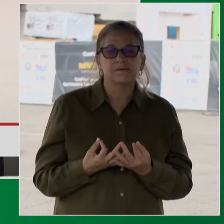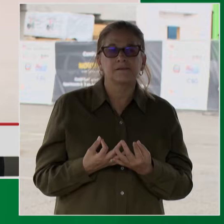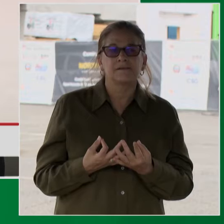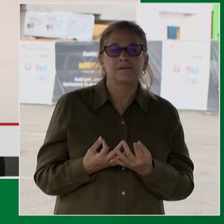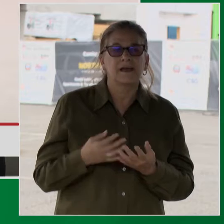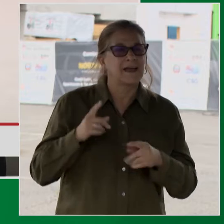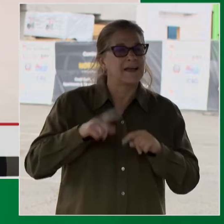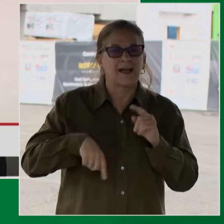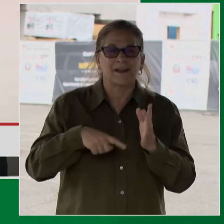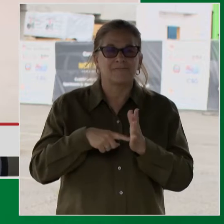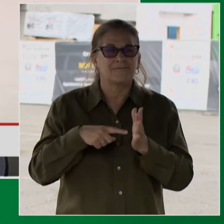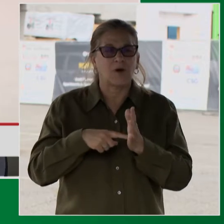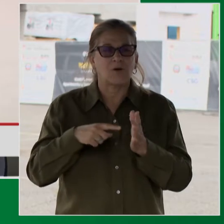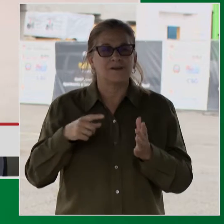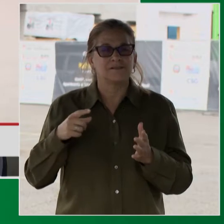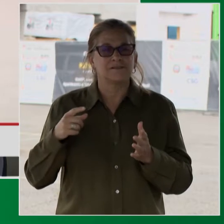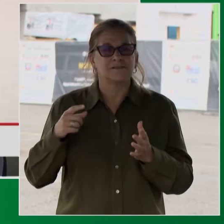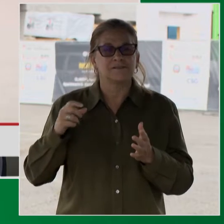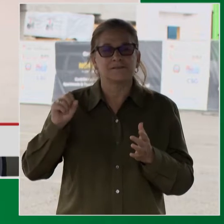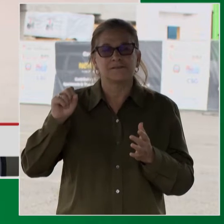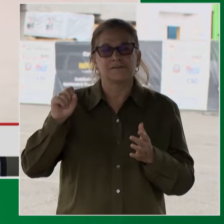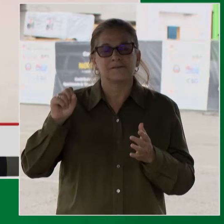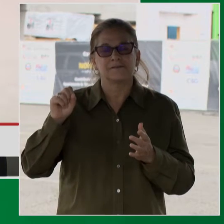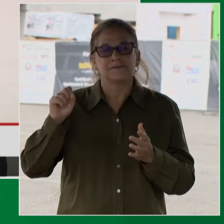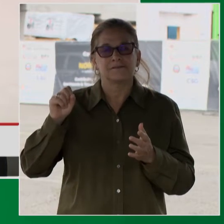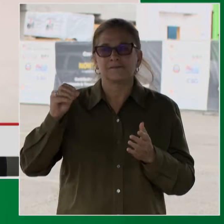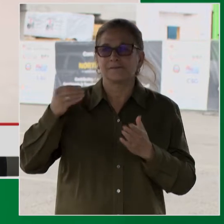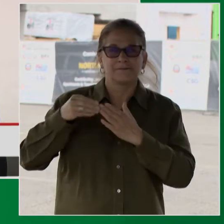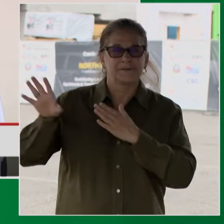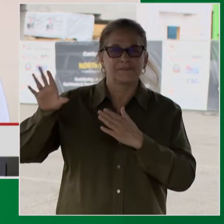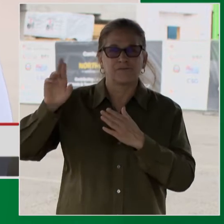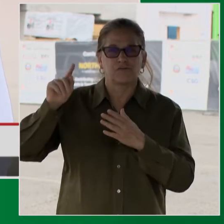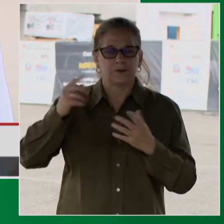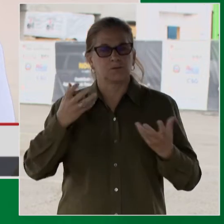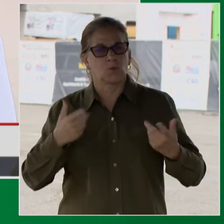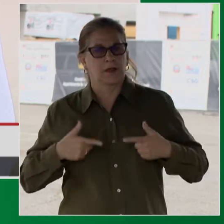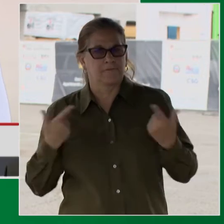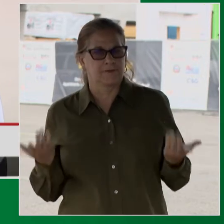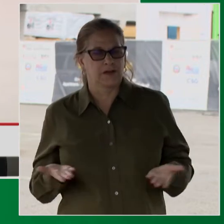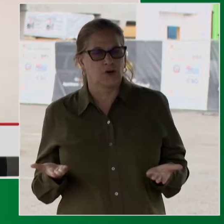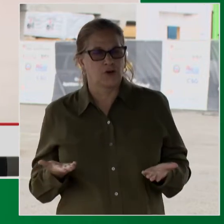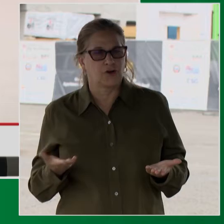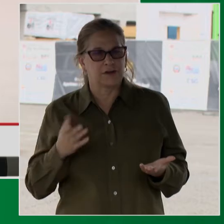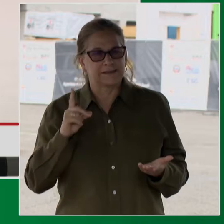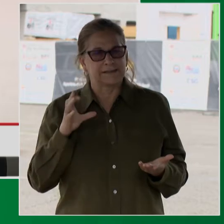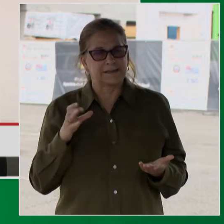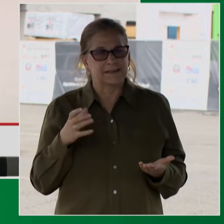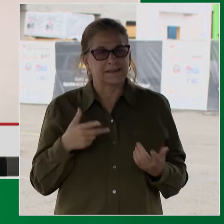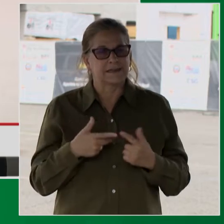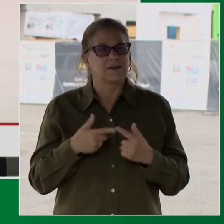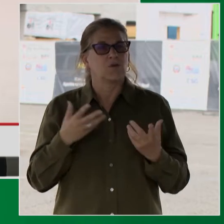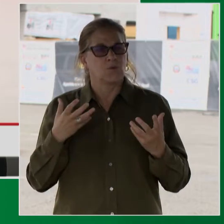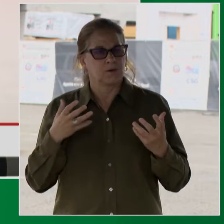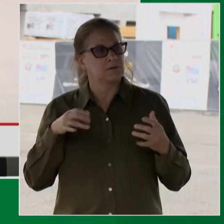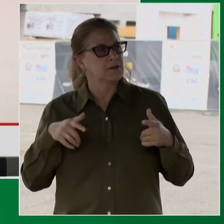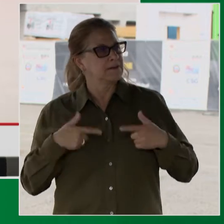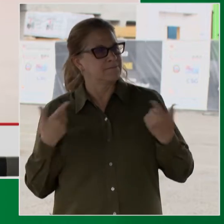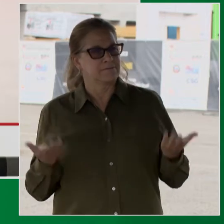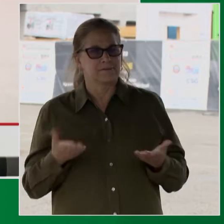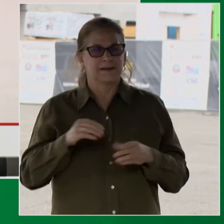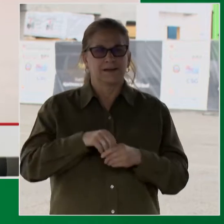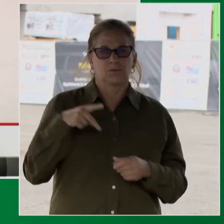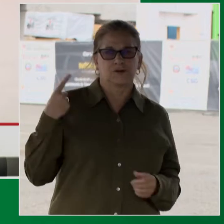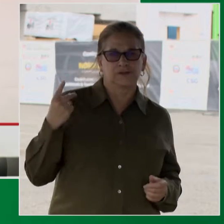to and want to be able to live in the city and partake of all of the amenities and the resources here. And so that's